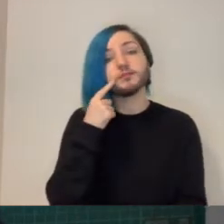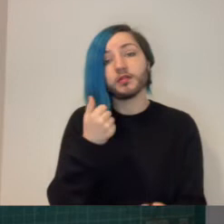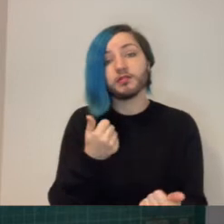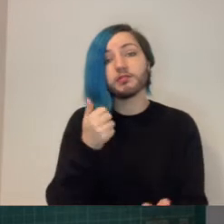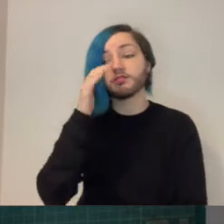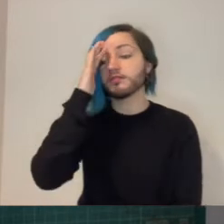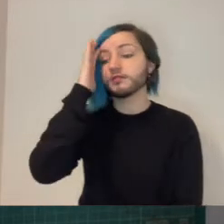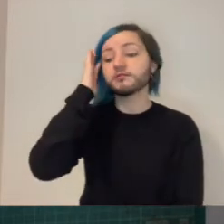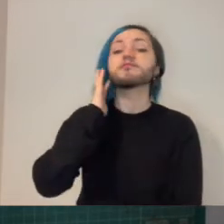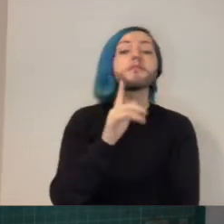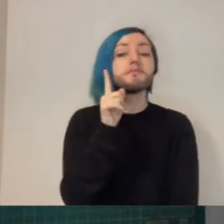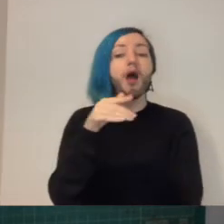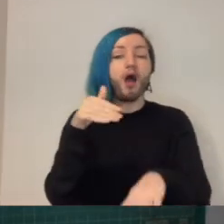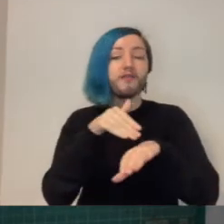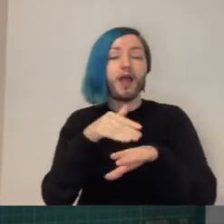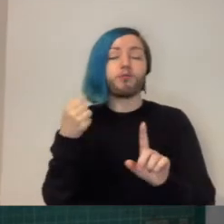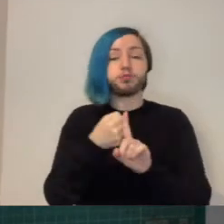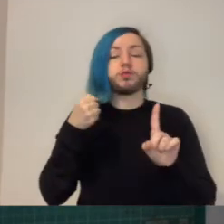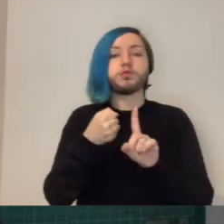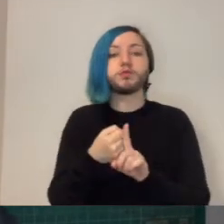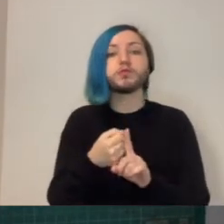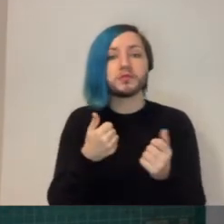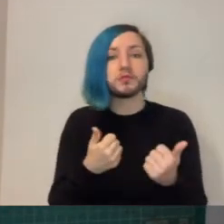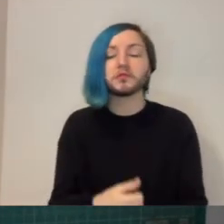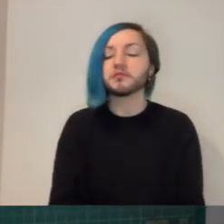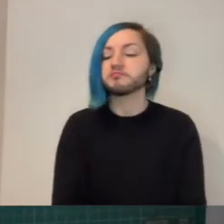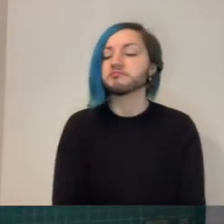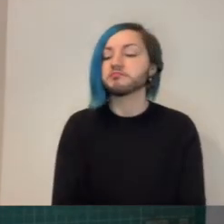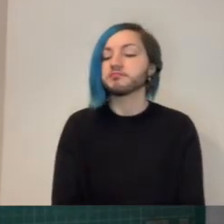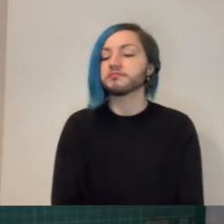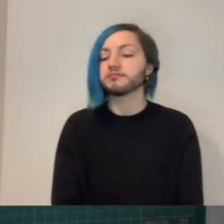Fairly simple, but they're quite effective.